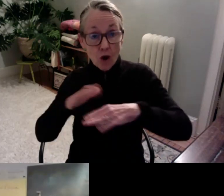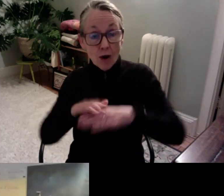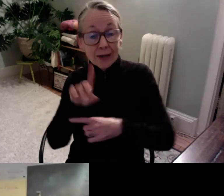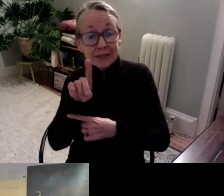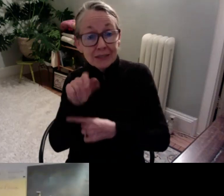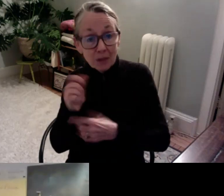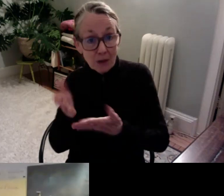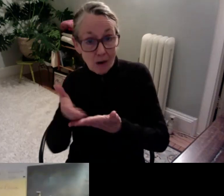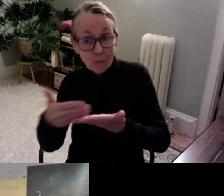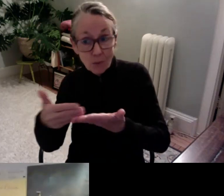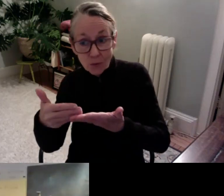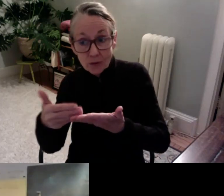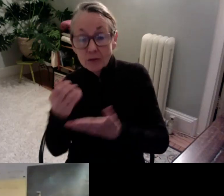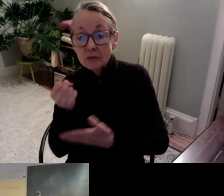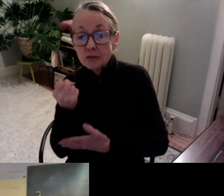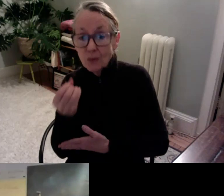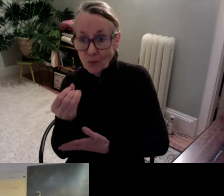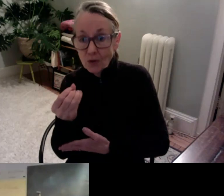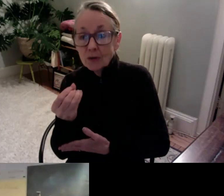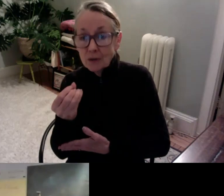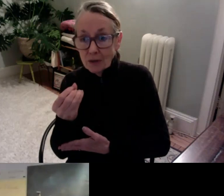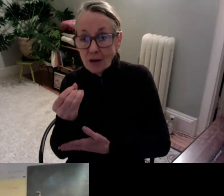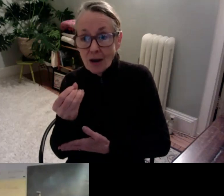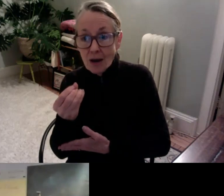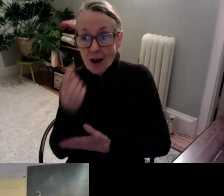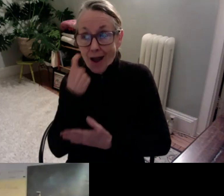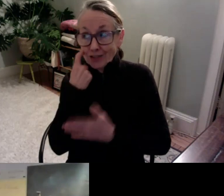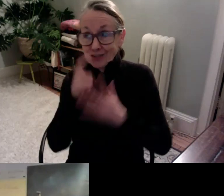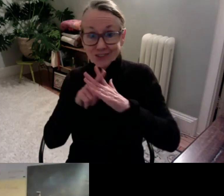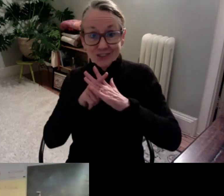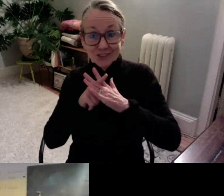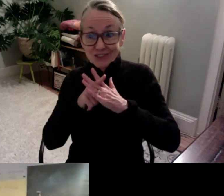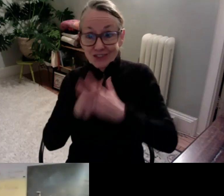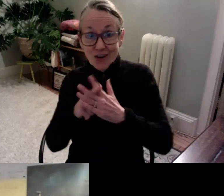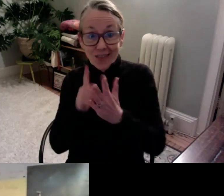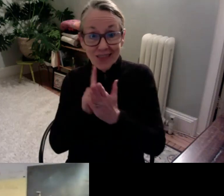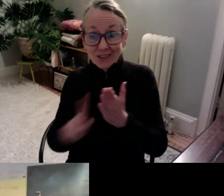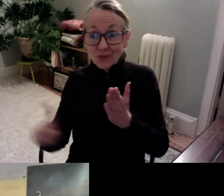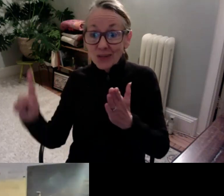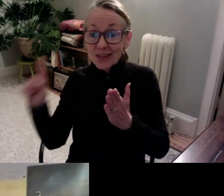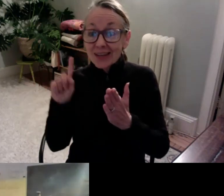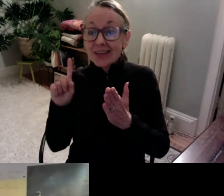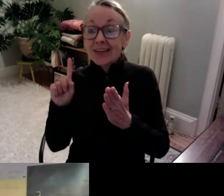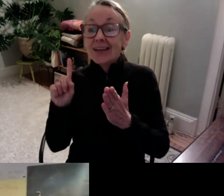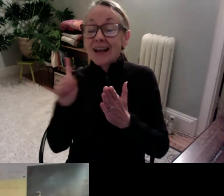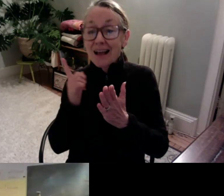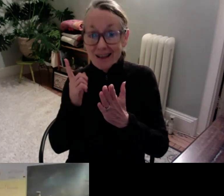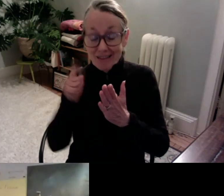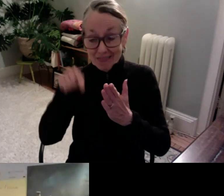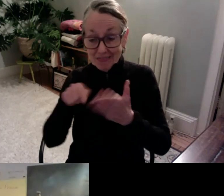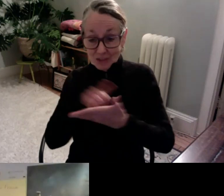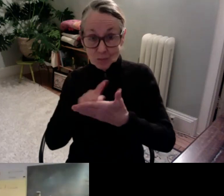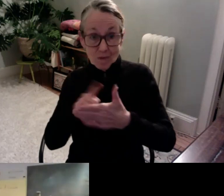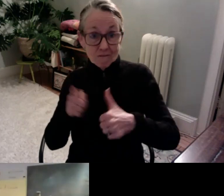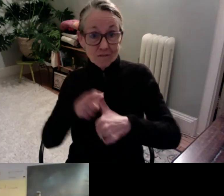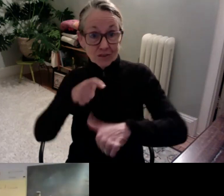component of it. So I just started the job basically last week double, and then this week is my first week full